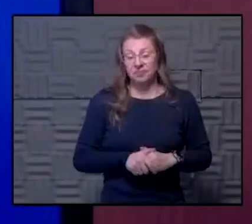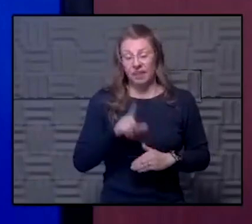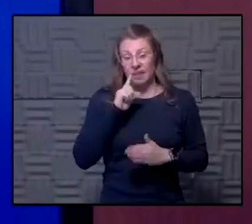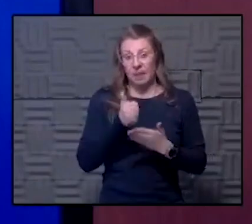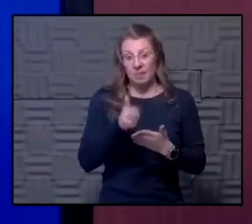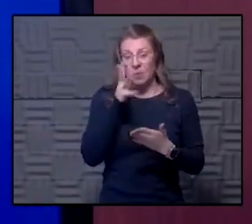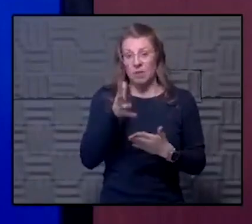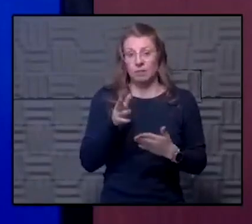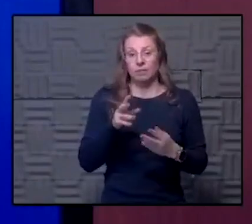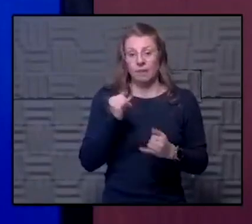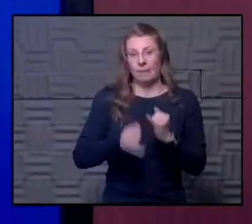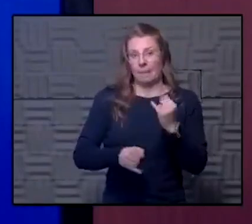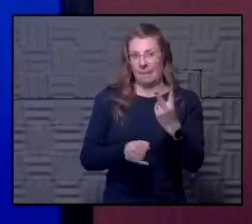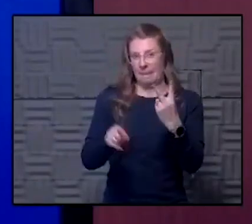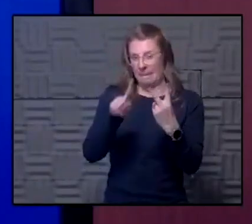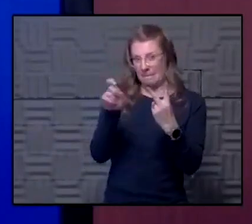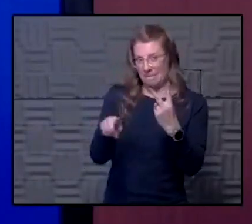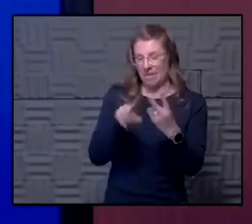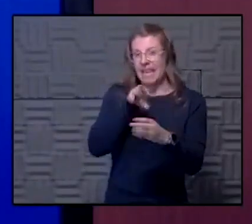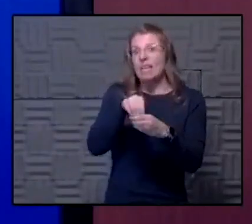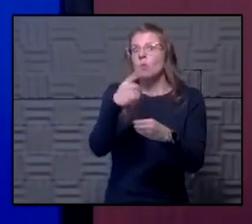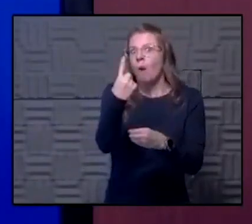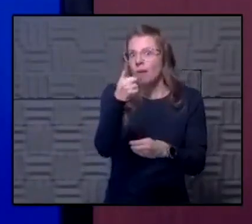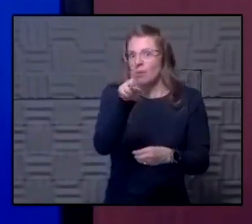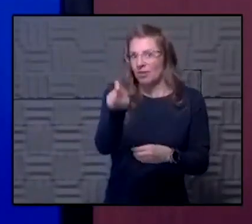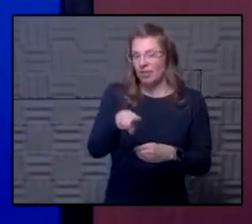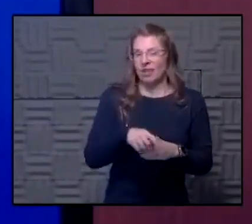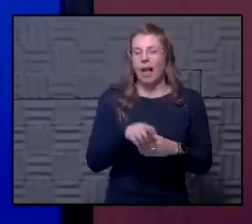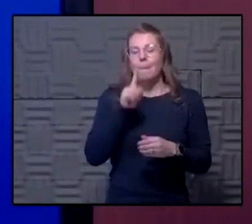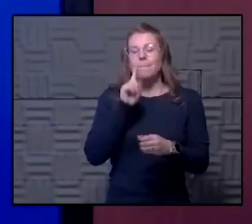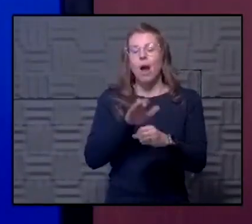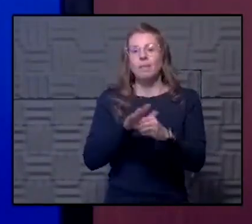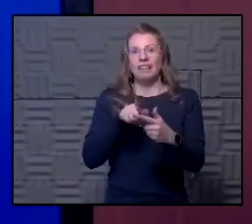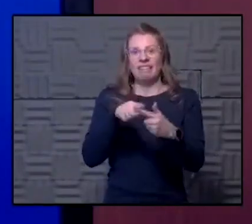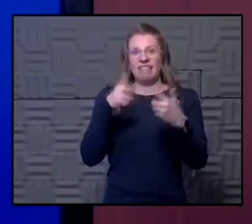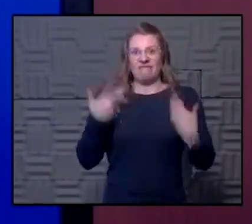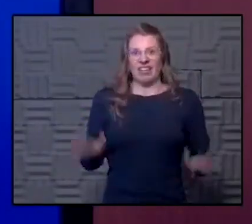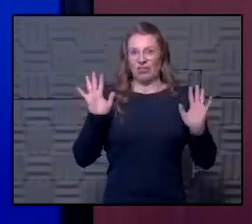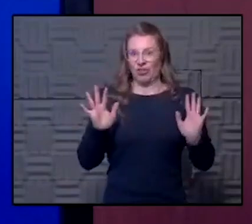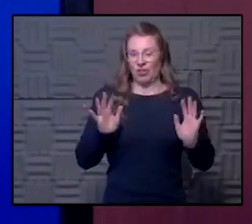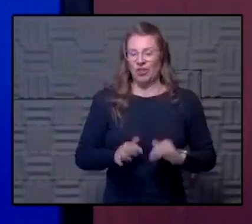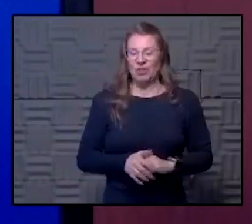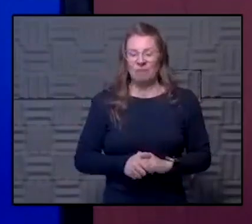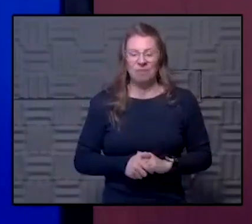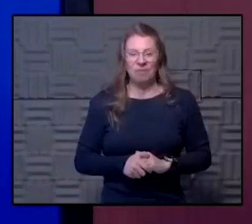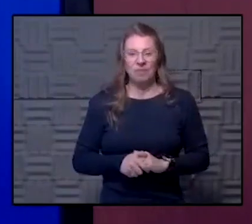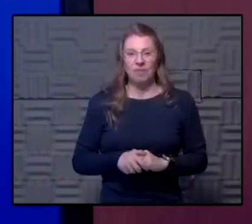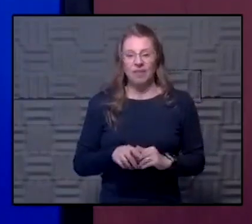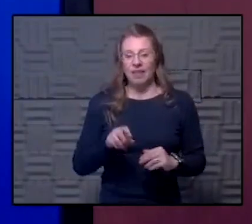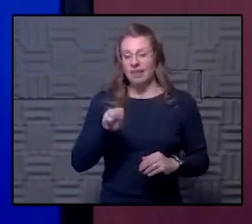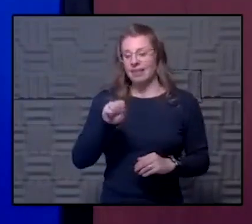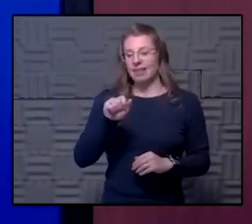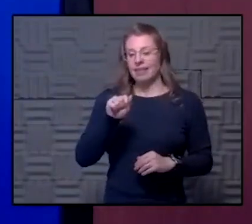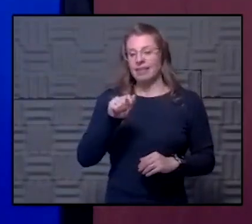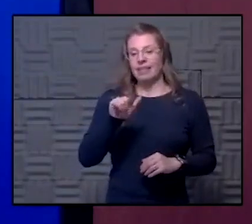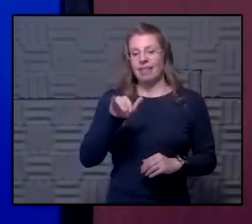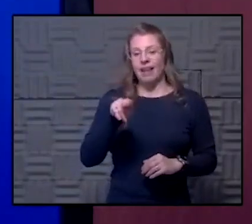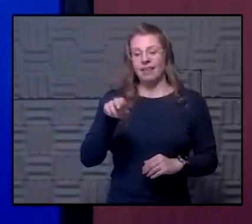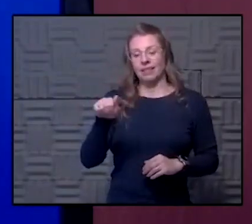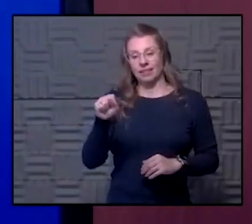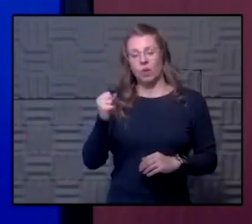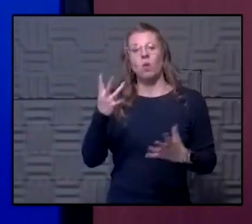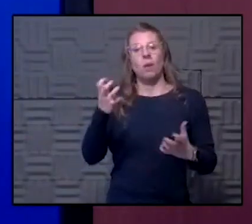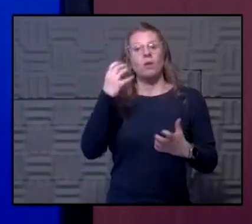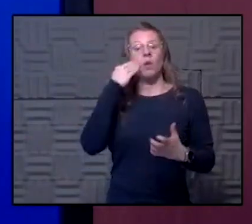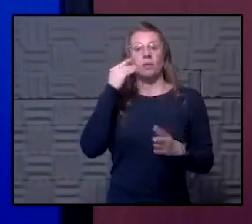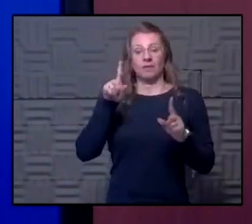and last two questions in one question, and I promise I'm done. Salinas wants to know, do I have to